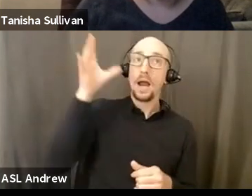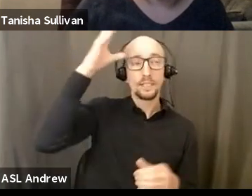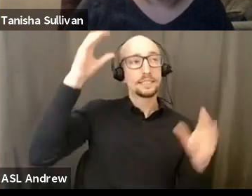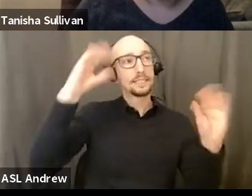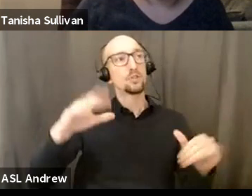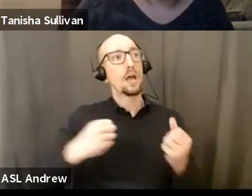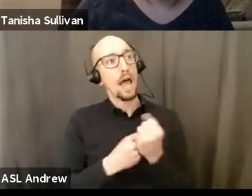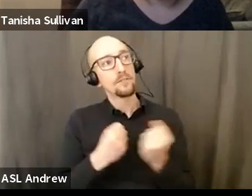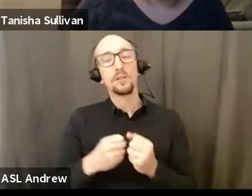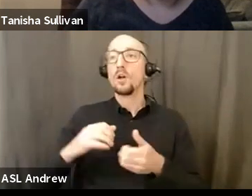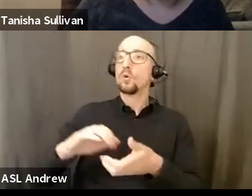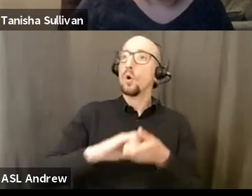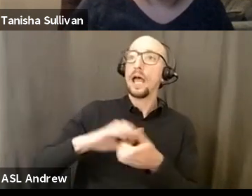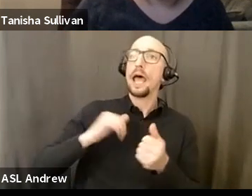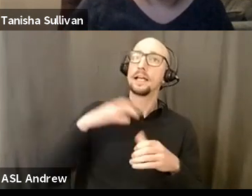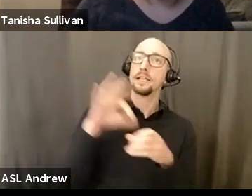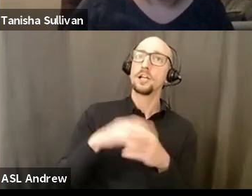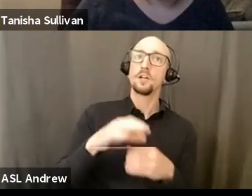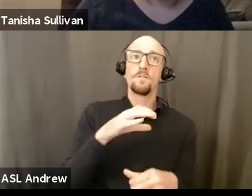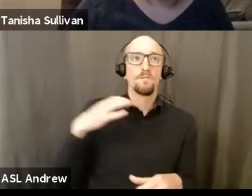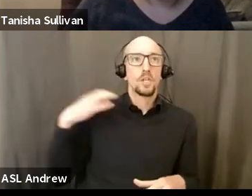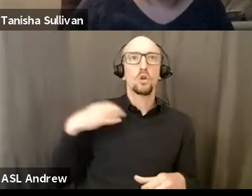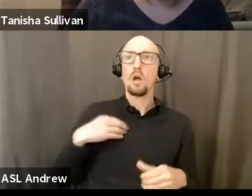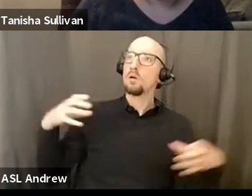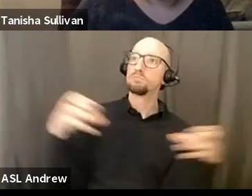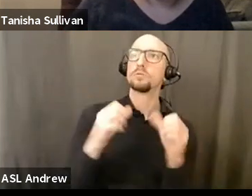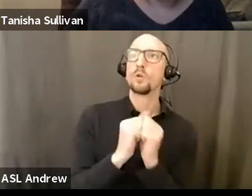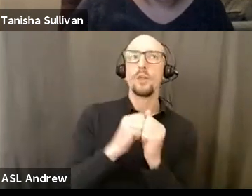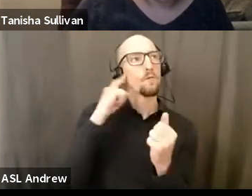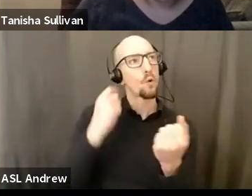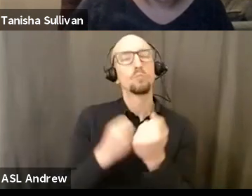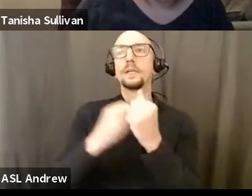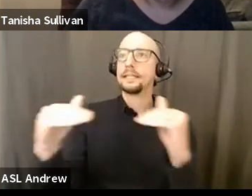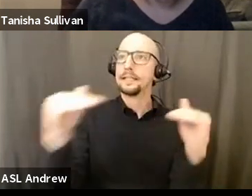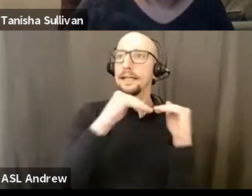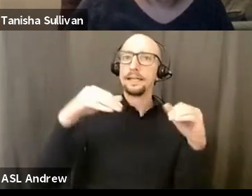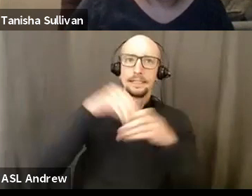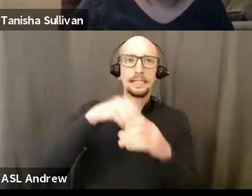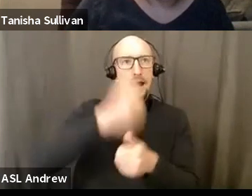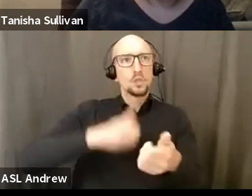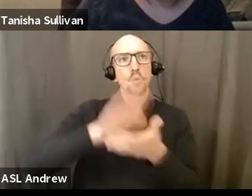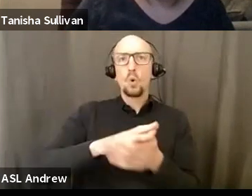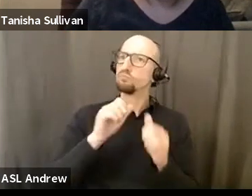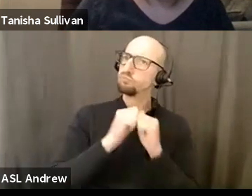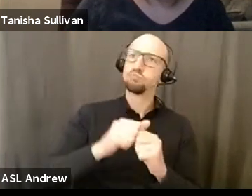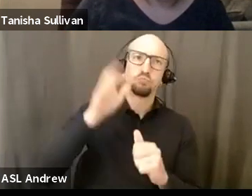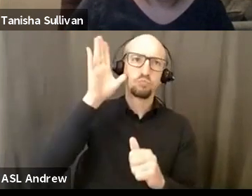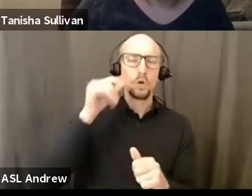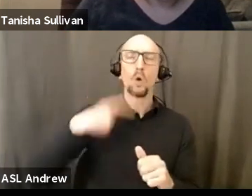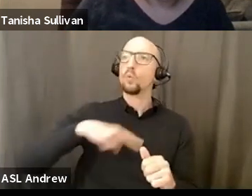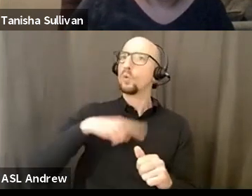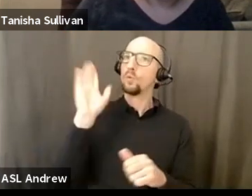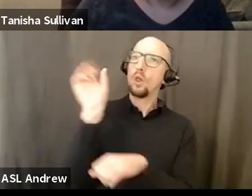and elected officials who are standing together towards a quality education in every school, keep standing. We shall overcome because the